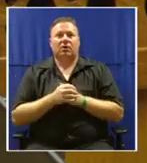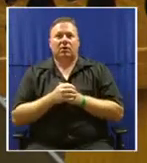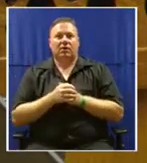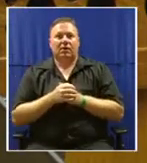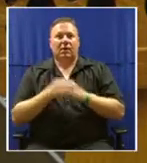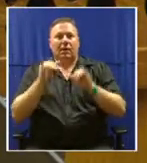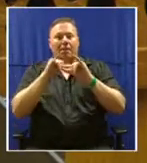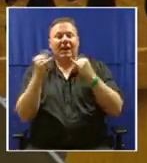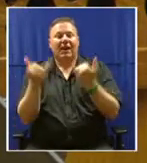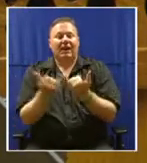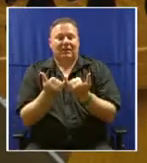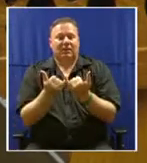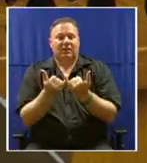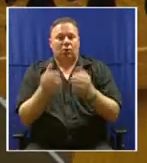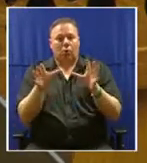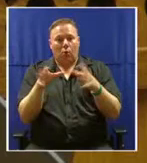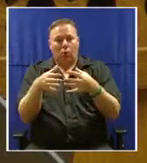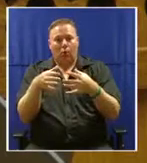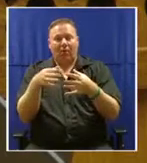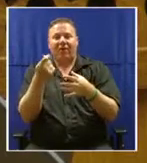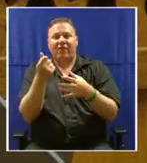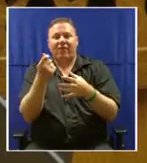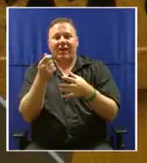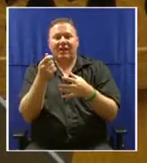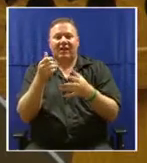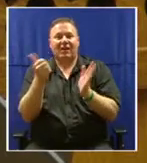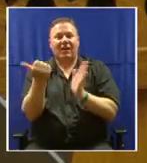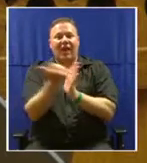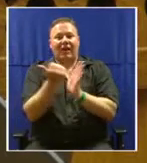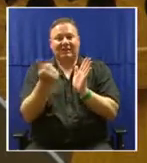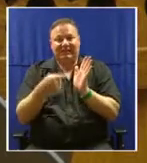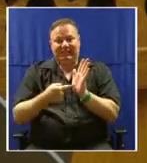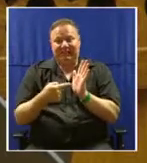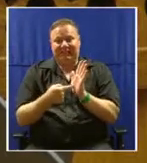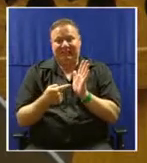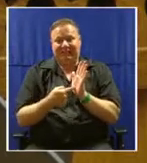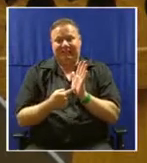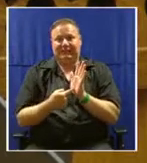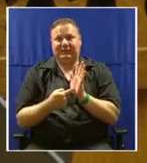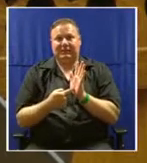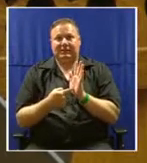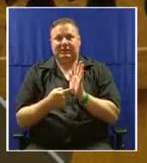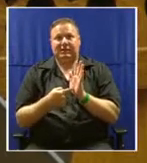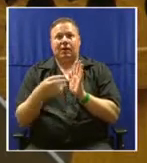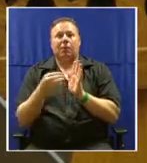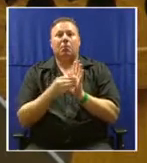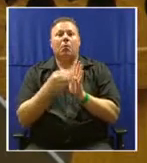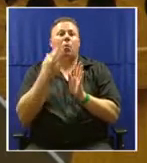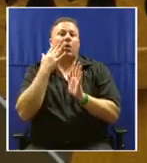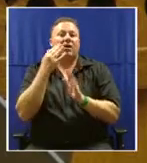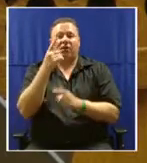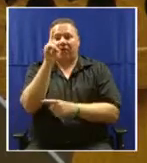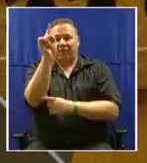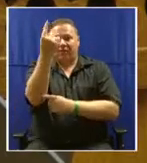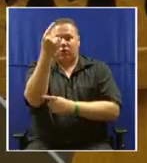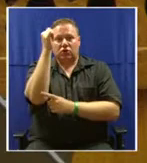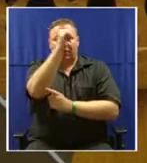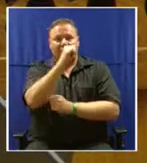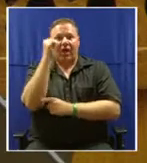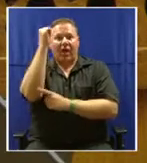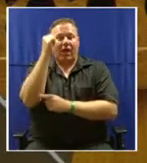Party Funding Act will come into operation on the 1st of April of this